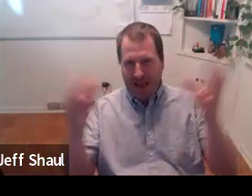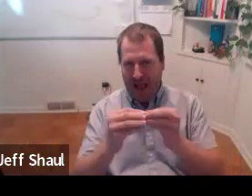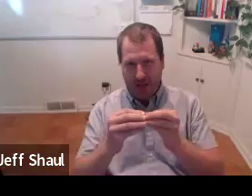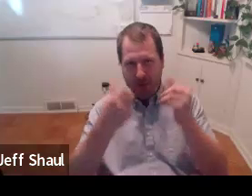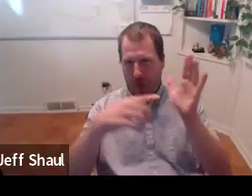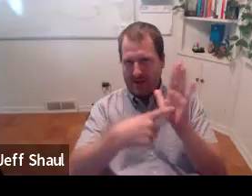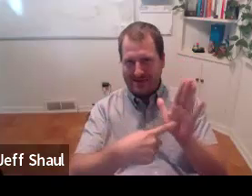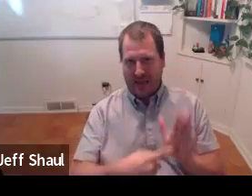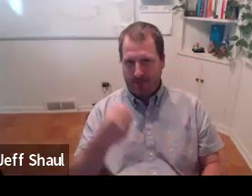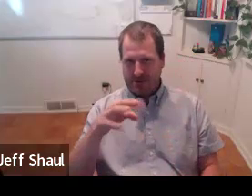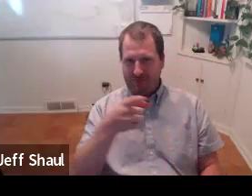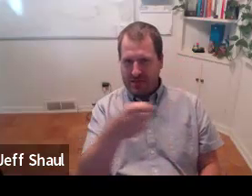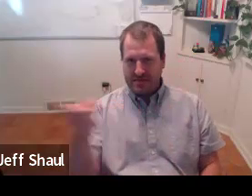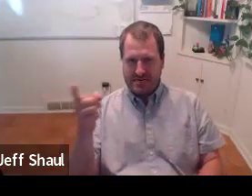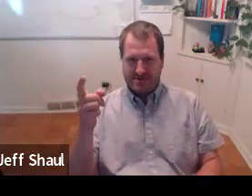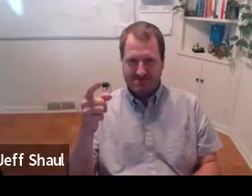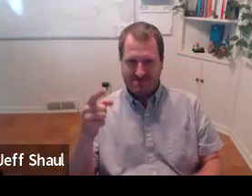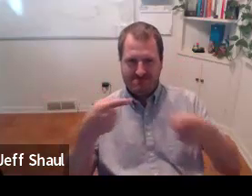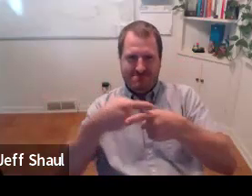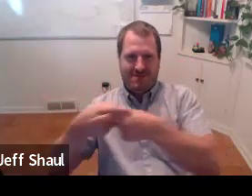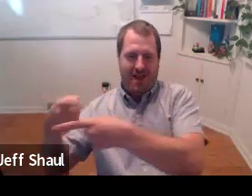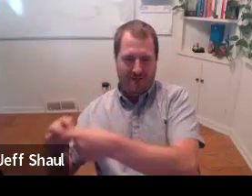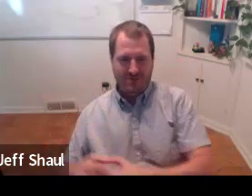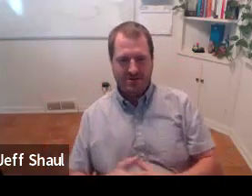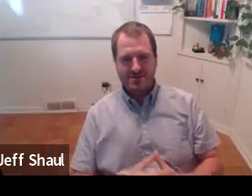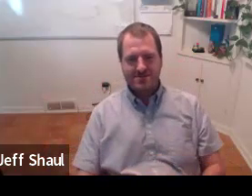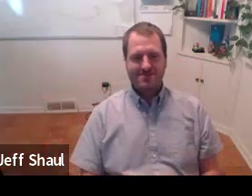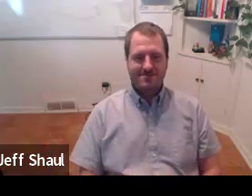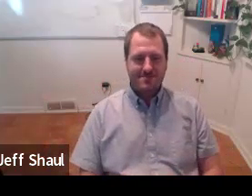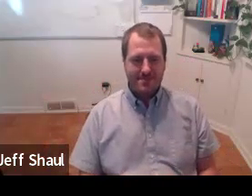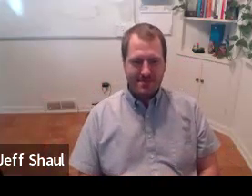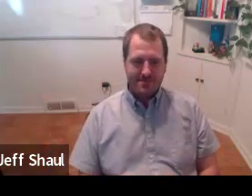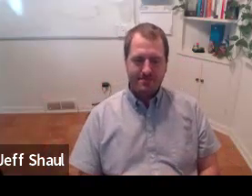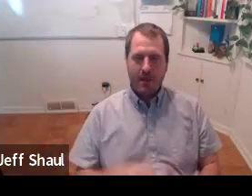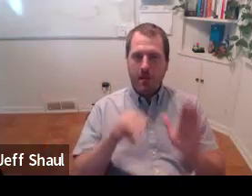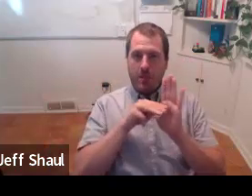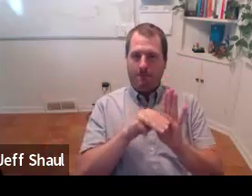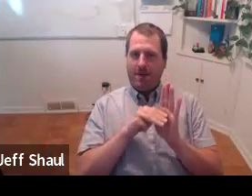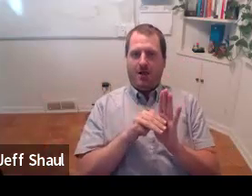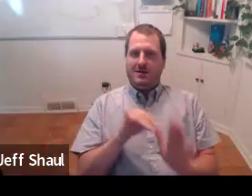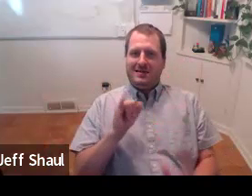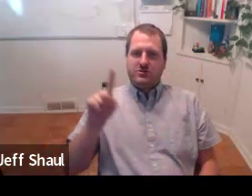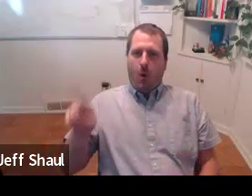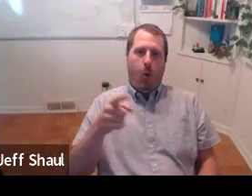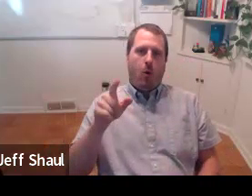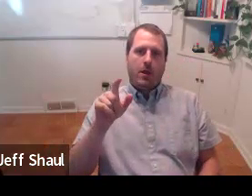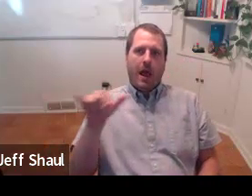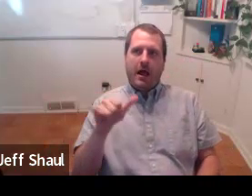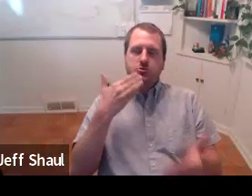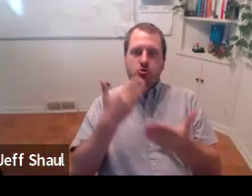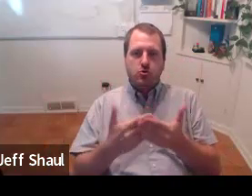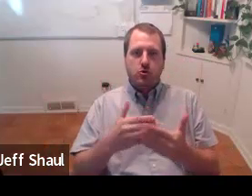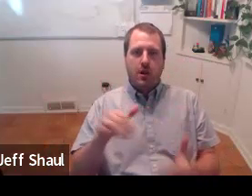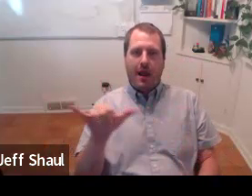and that it's a nuance. And there's many more examples that contradict that. So the